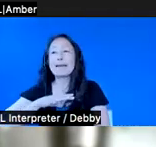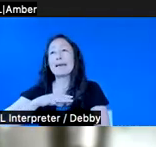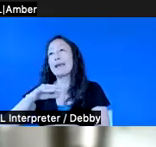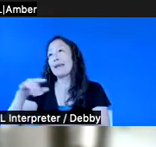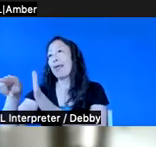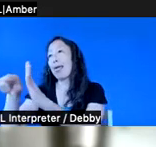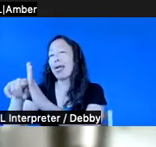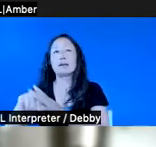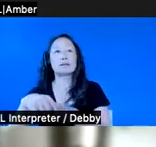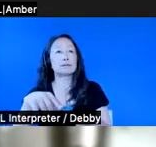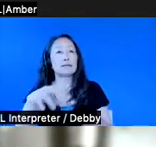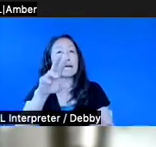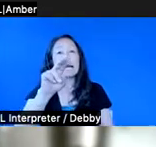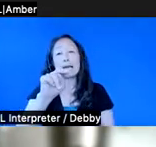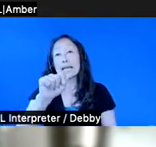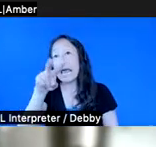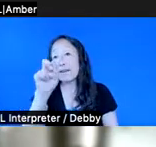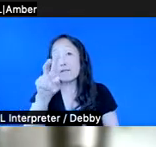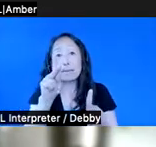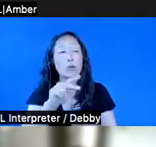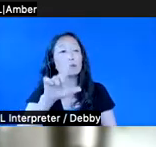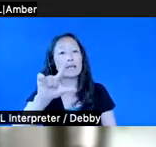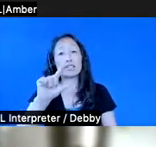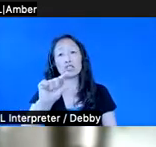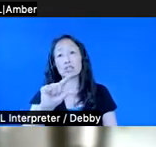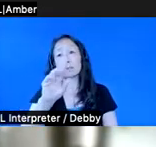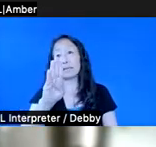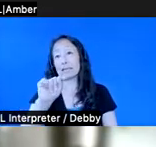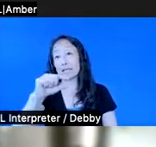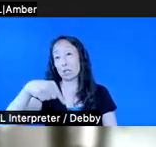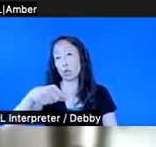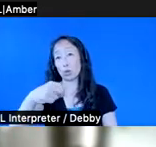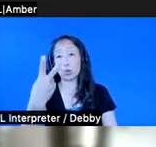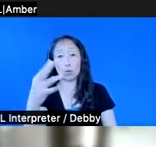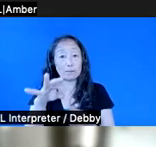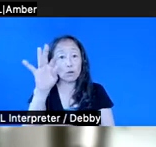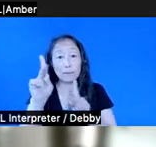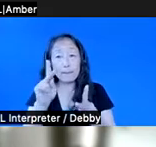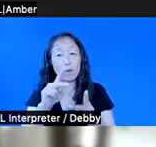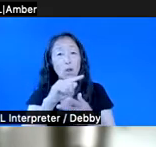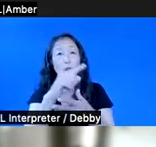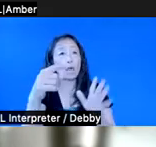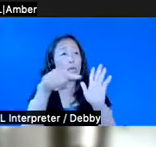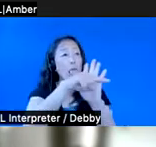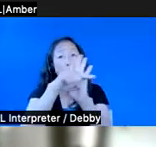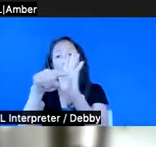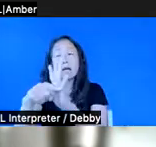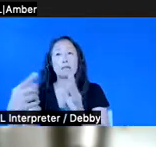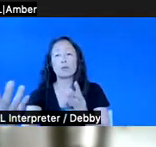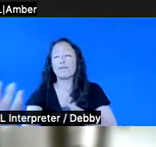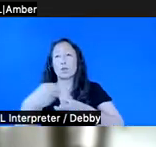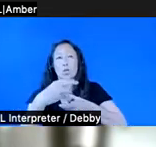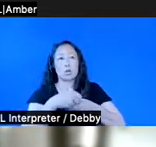about LGBTQ two-spirit people. Like we've internalized a lot of stuff. So we want to make sure that we are